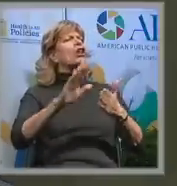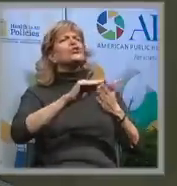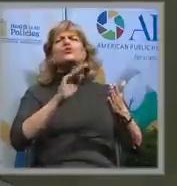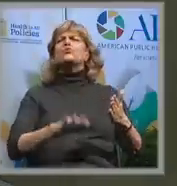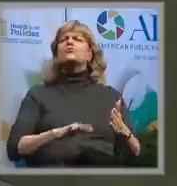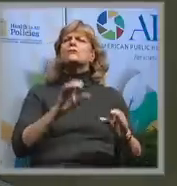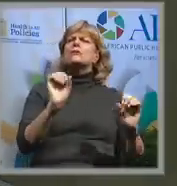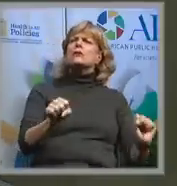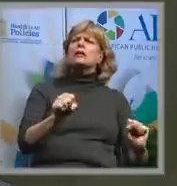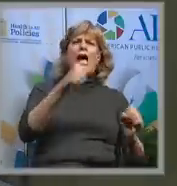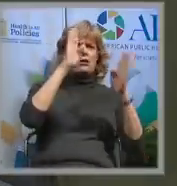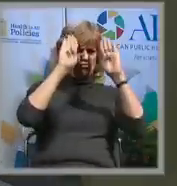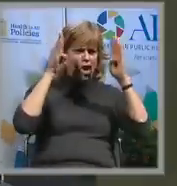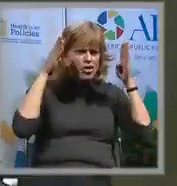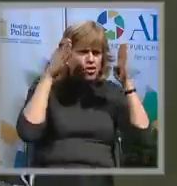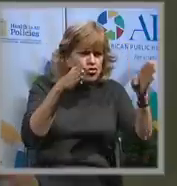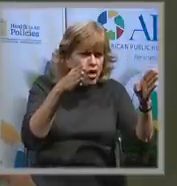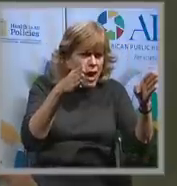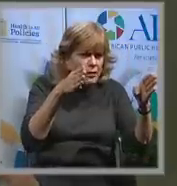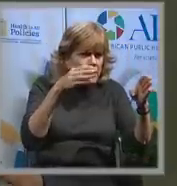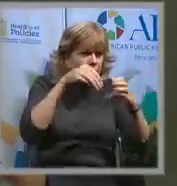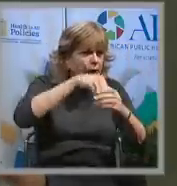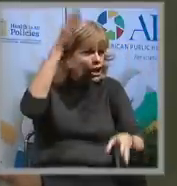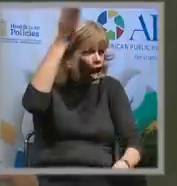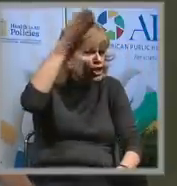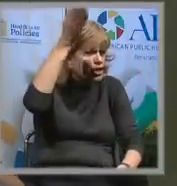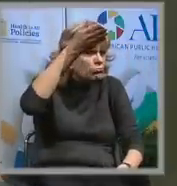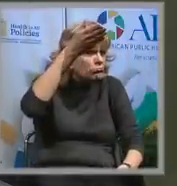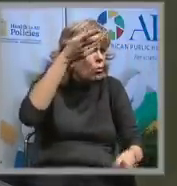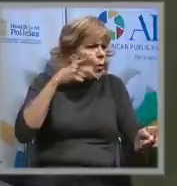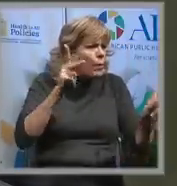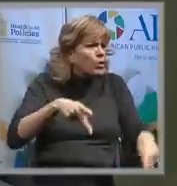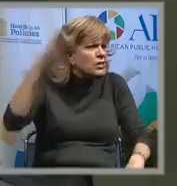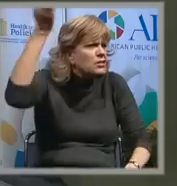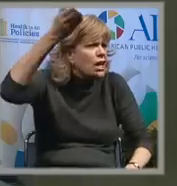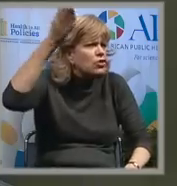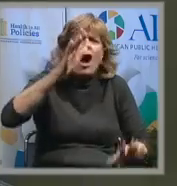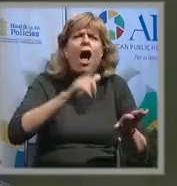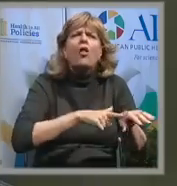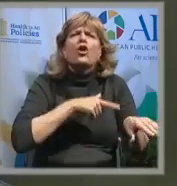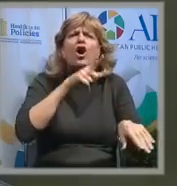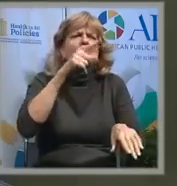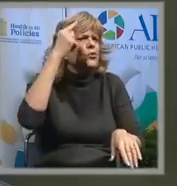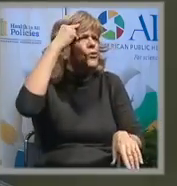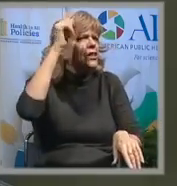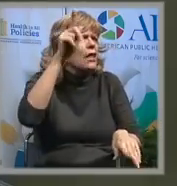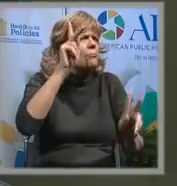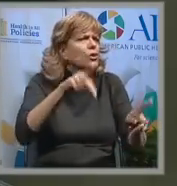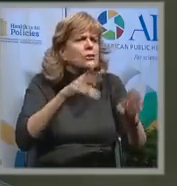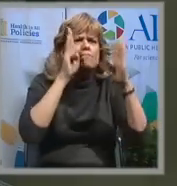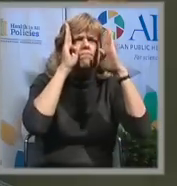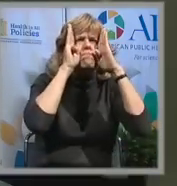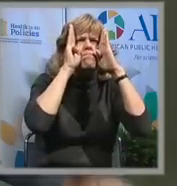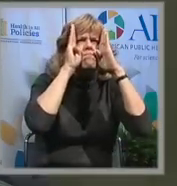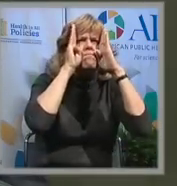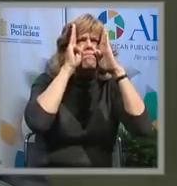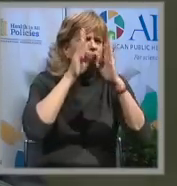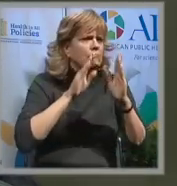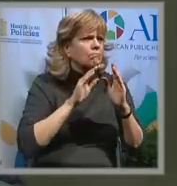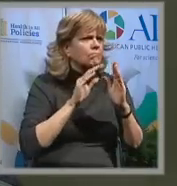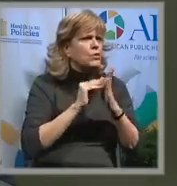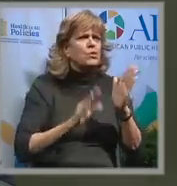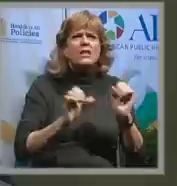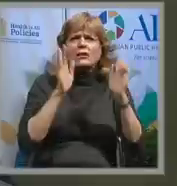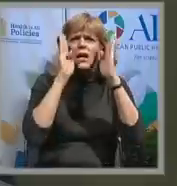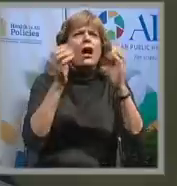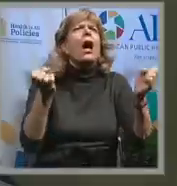can concentrate in a lecture? When a person is lecturing, how long do you think that that person, that the students can actually